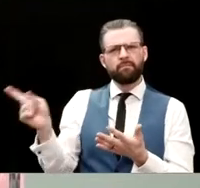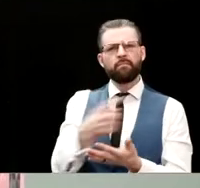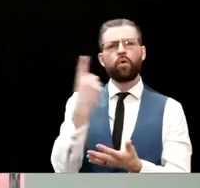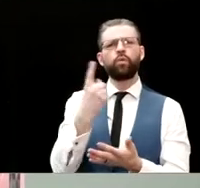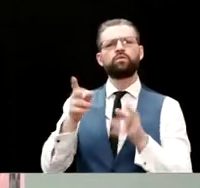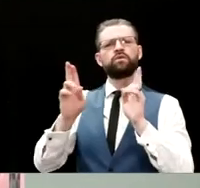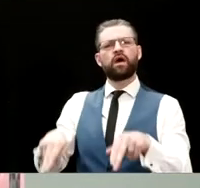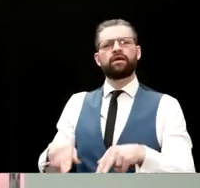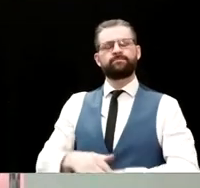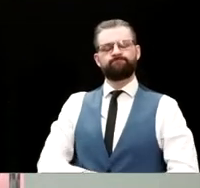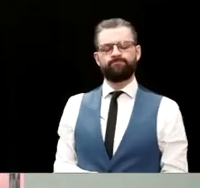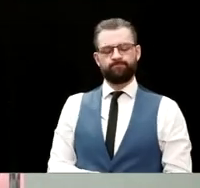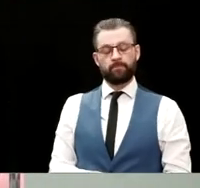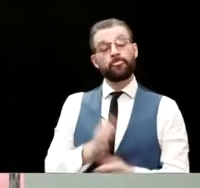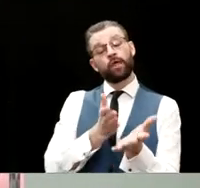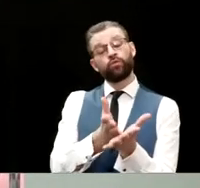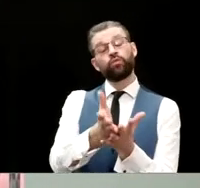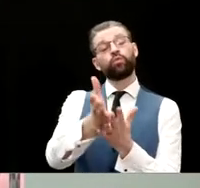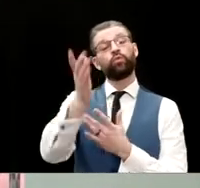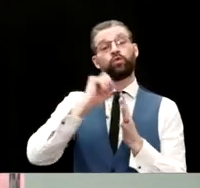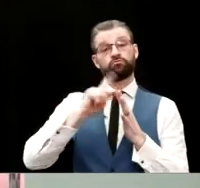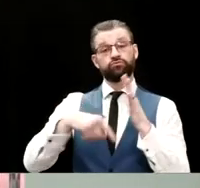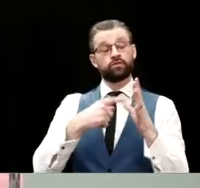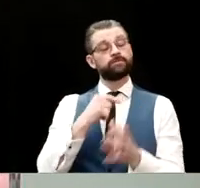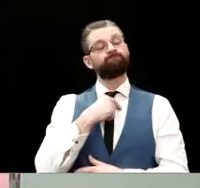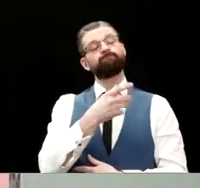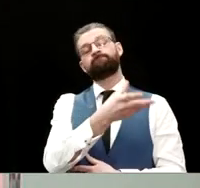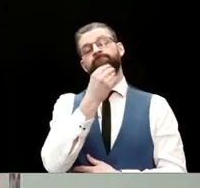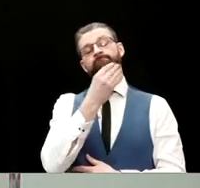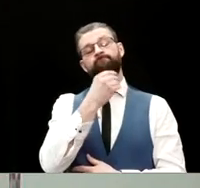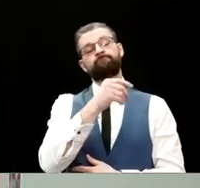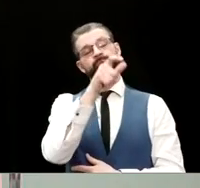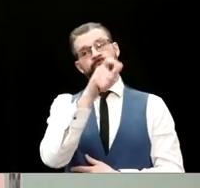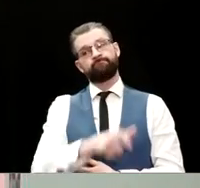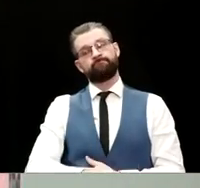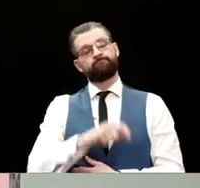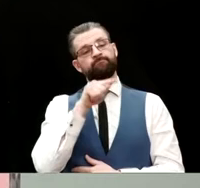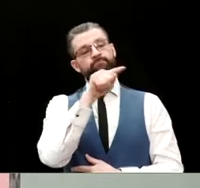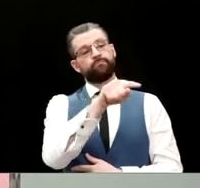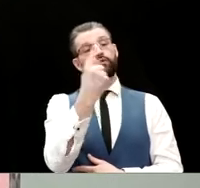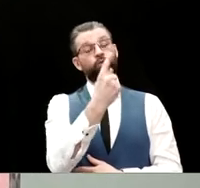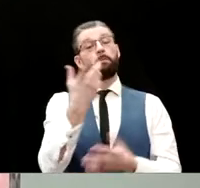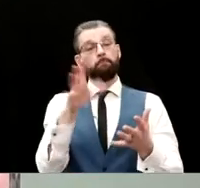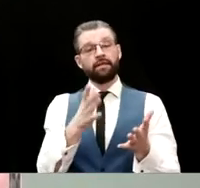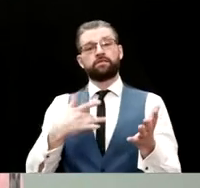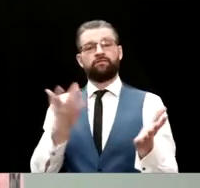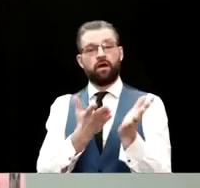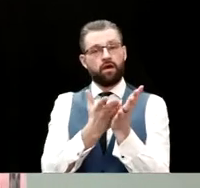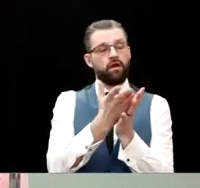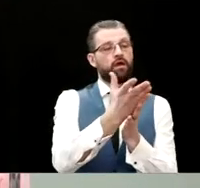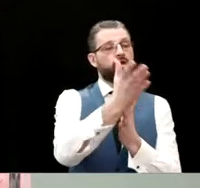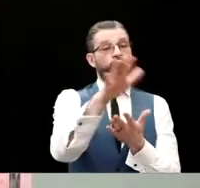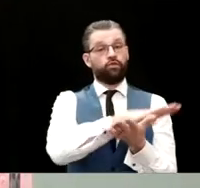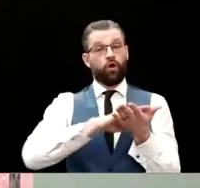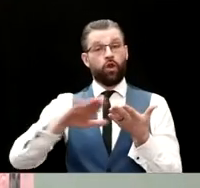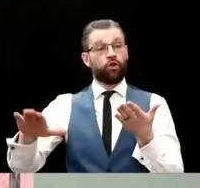times. During the project, we listened to the testimony of Janine Weber, BEM, a Holocaust survivor.